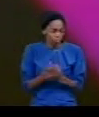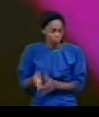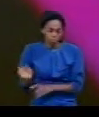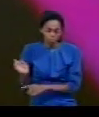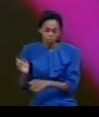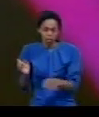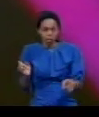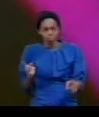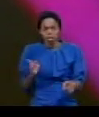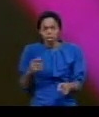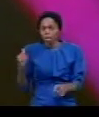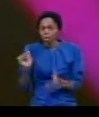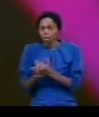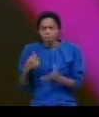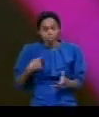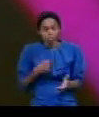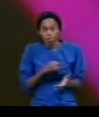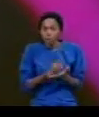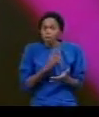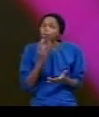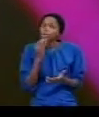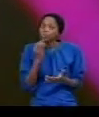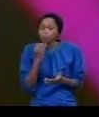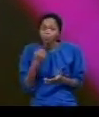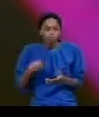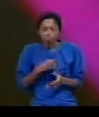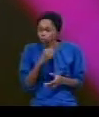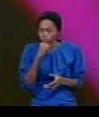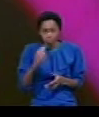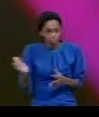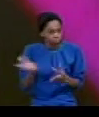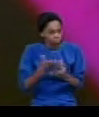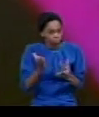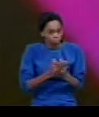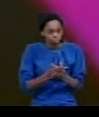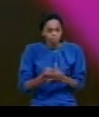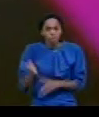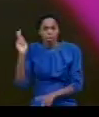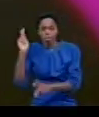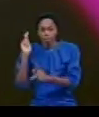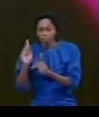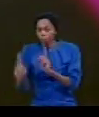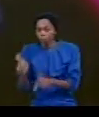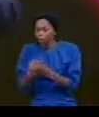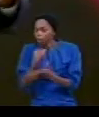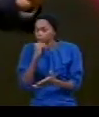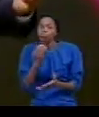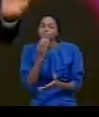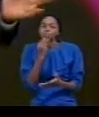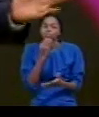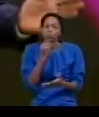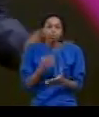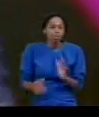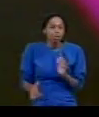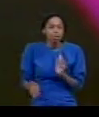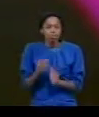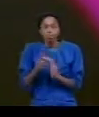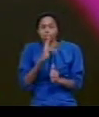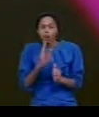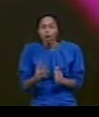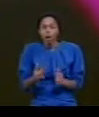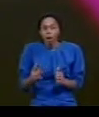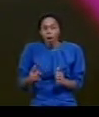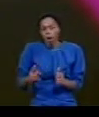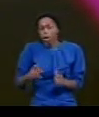Jewish believers, trouble not them, the Gentiles, which from among the Gentiles are